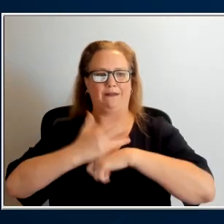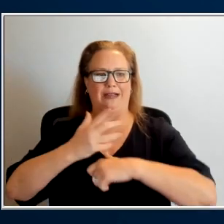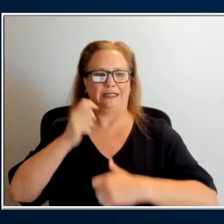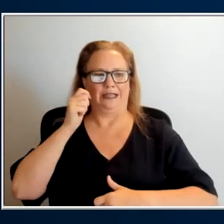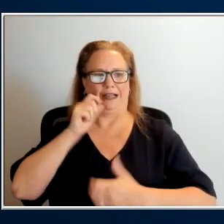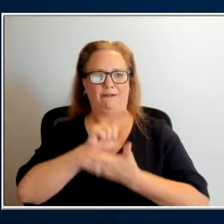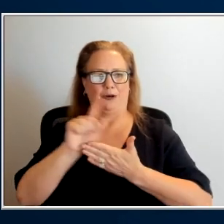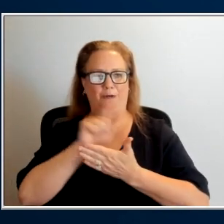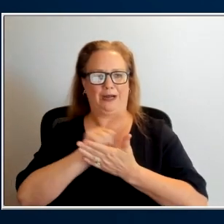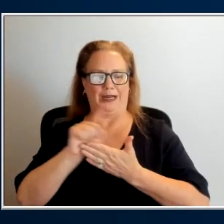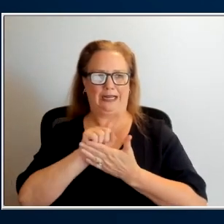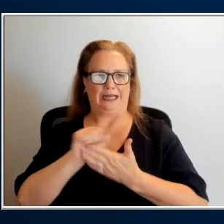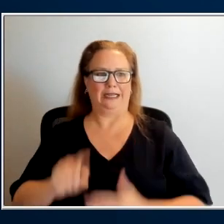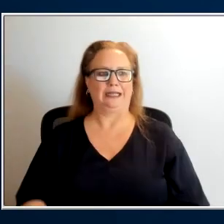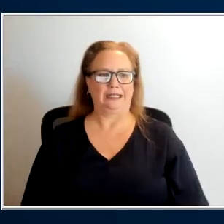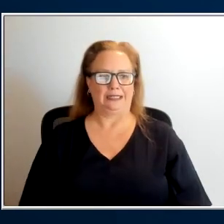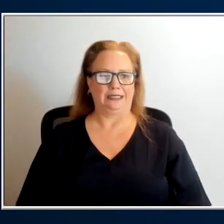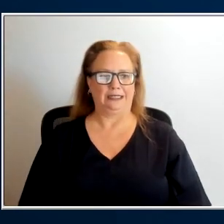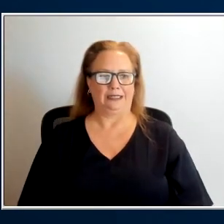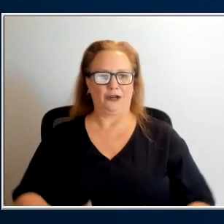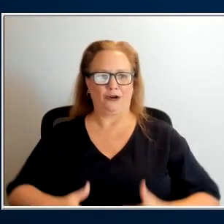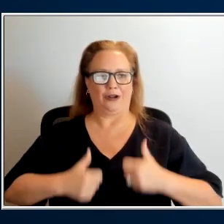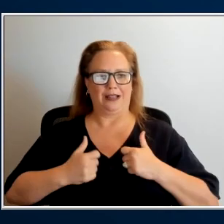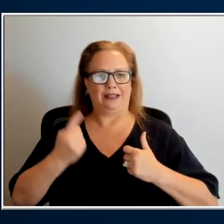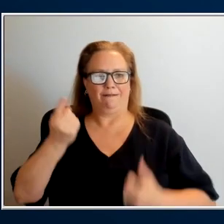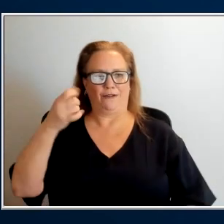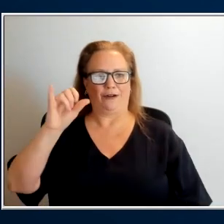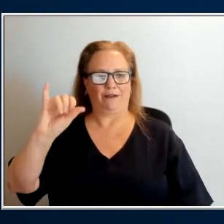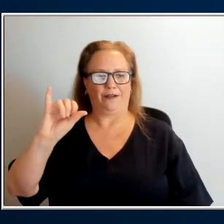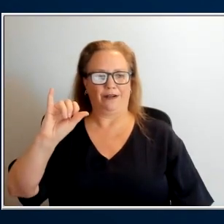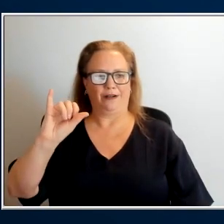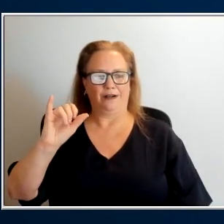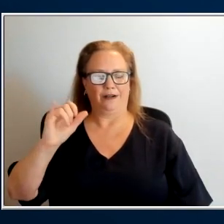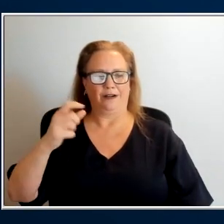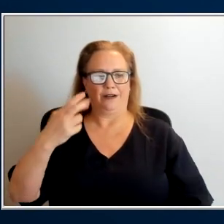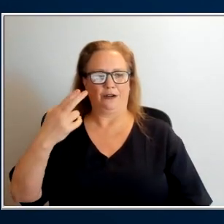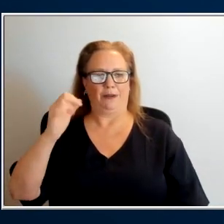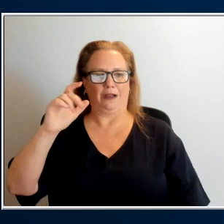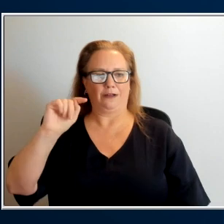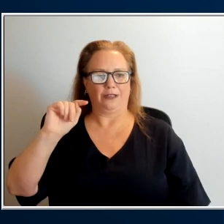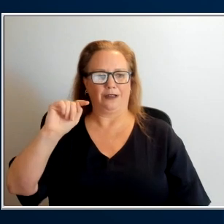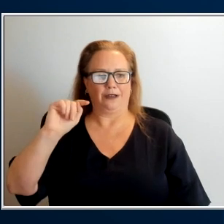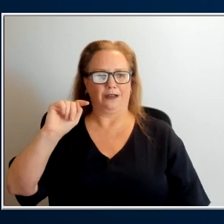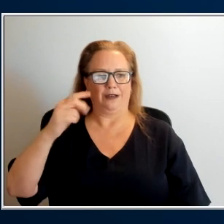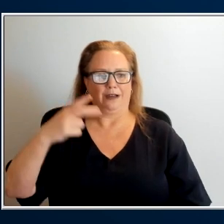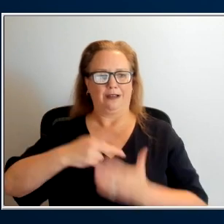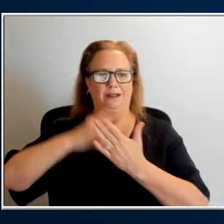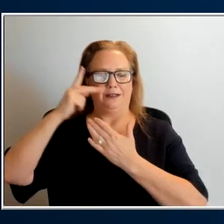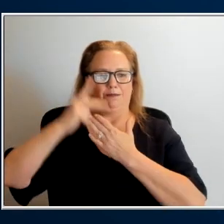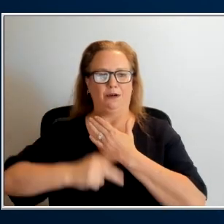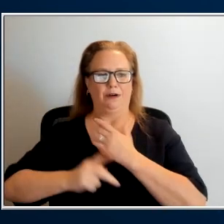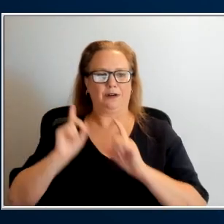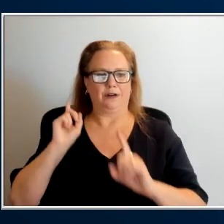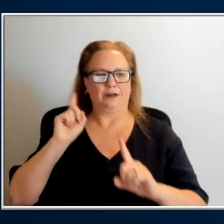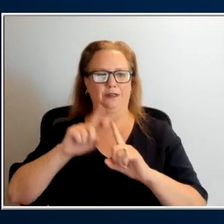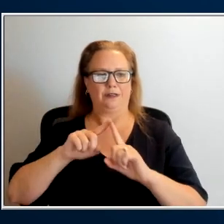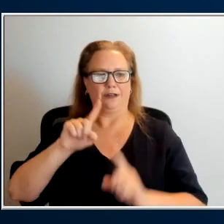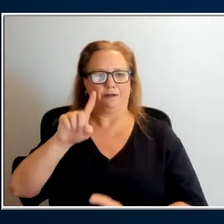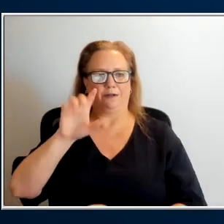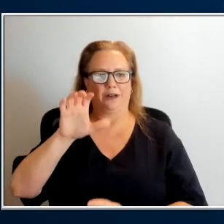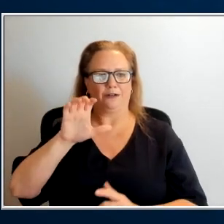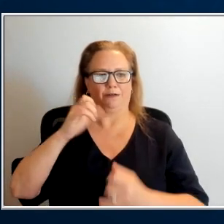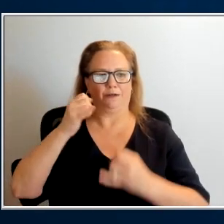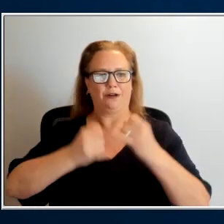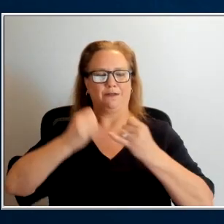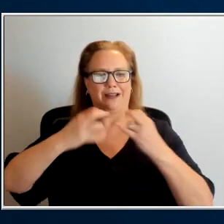week, every week. You're going to live forever. We'll have you here hosting this program till you're 100 when you finally retire.